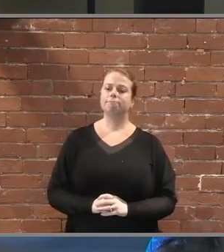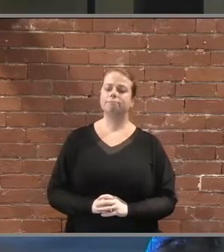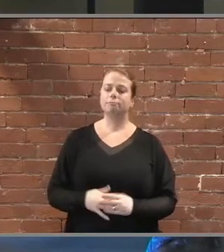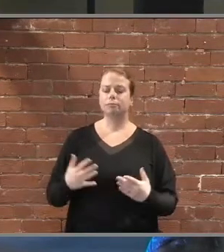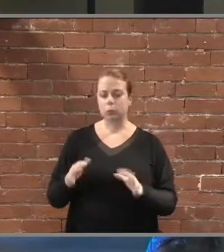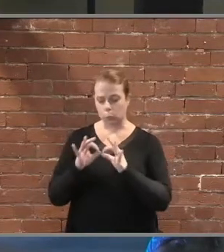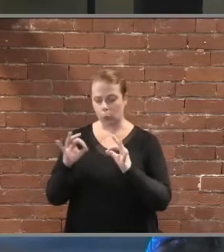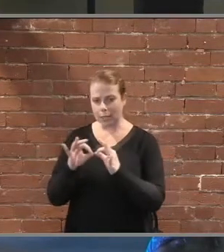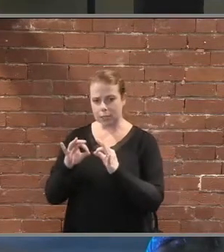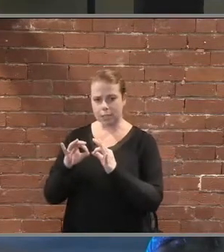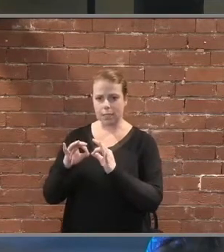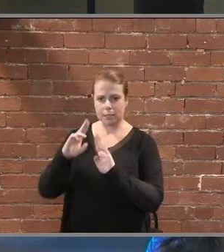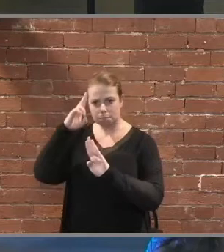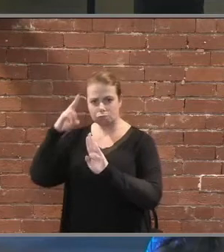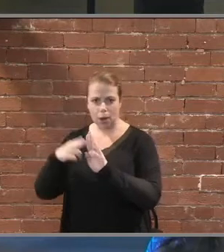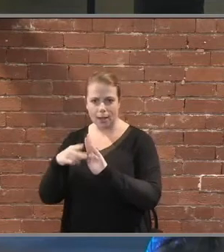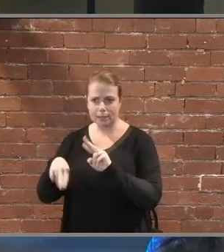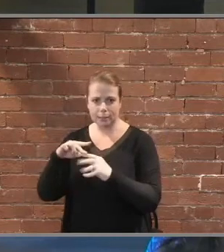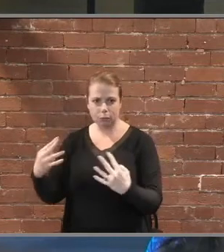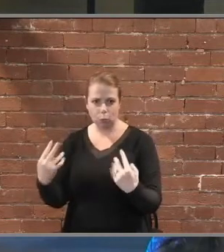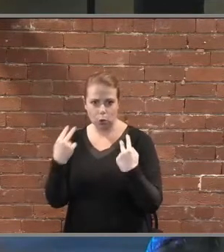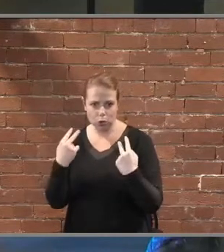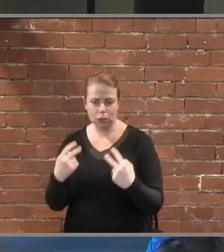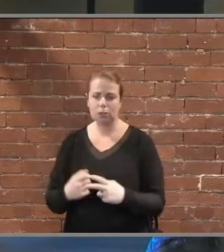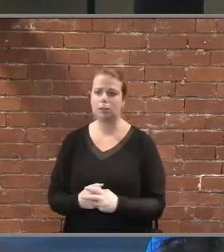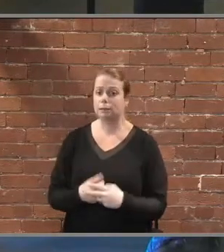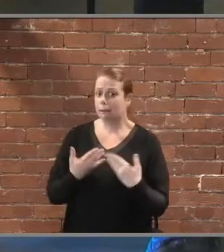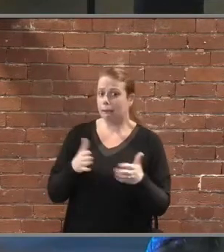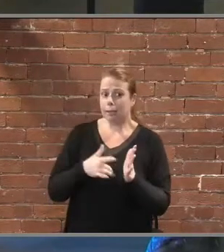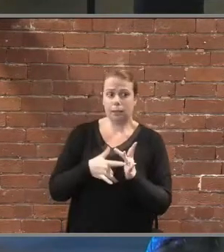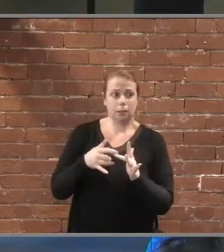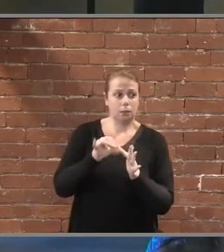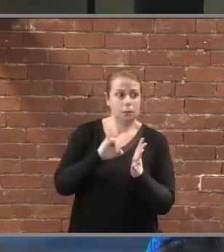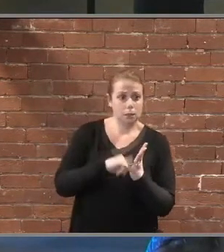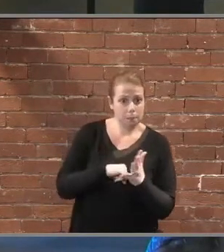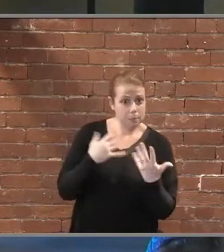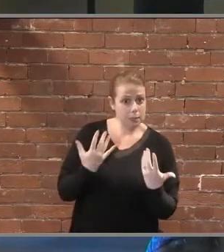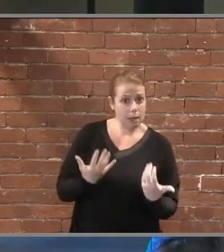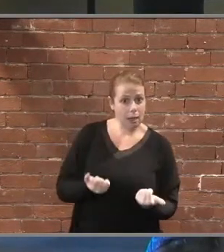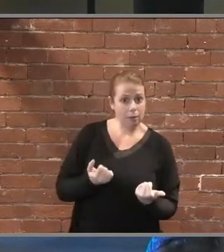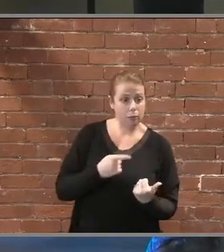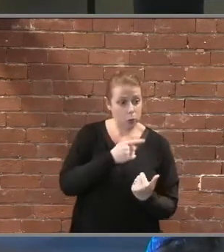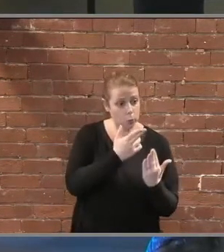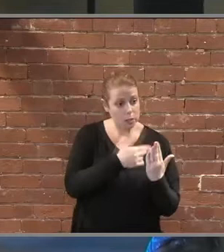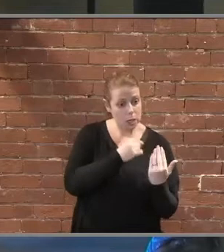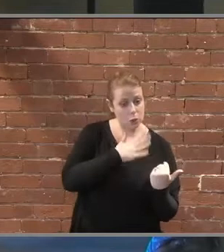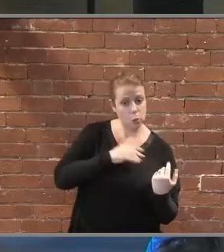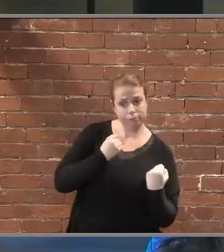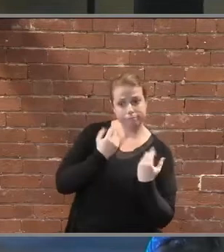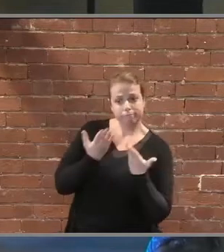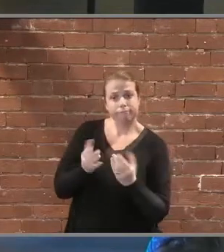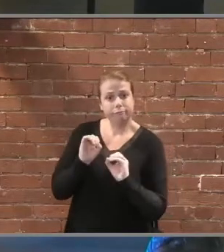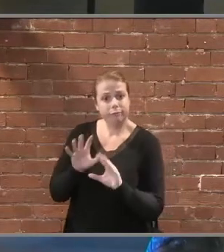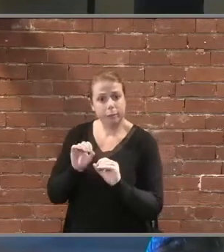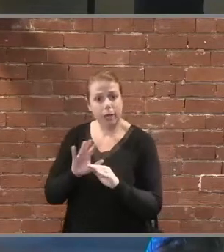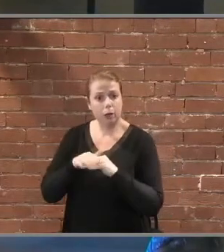and brands kind of watching. Are there any tips that we have, as an artist to them as far as wanting